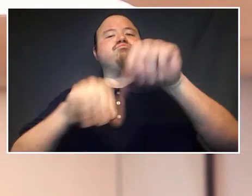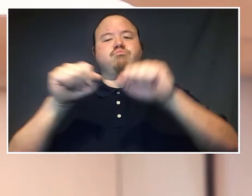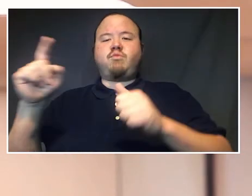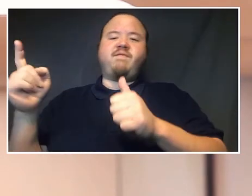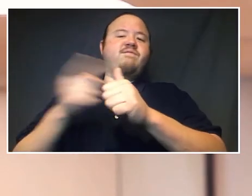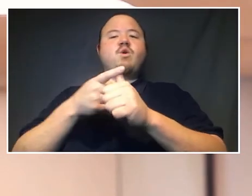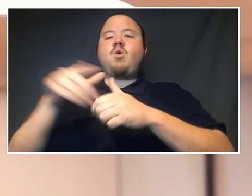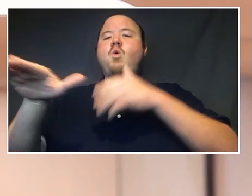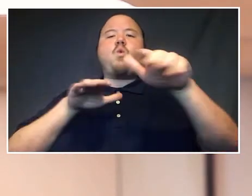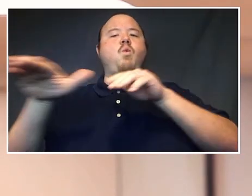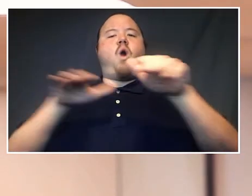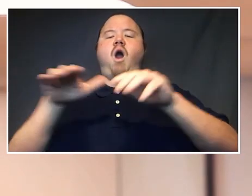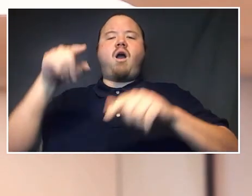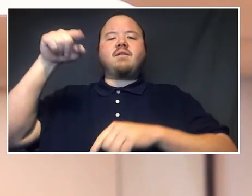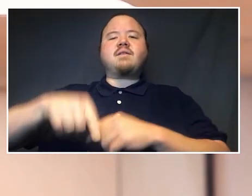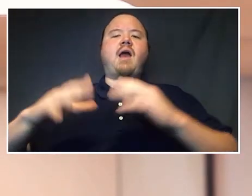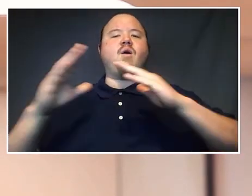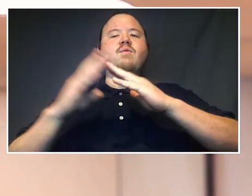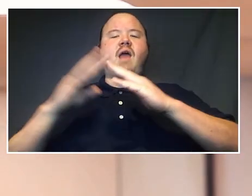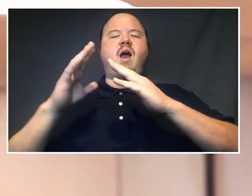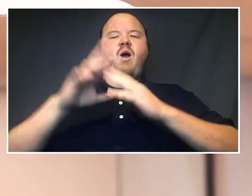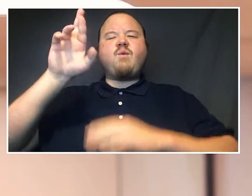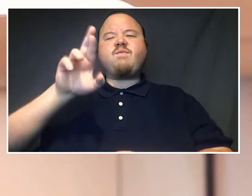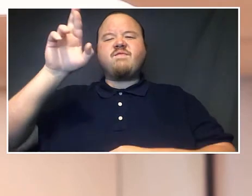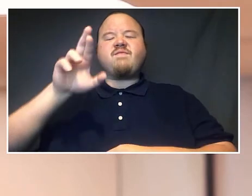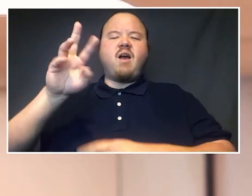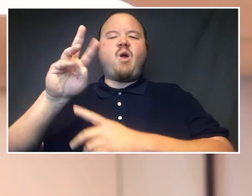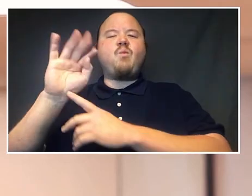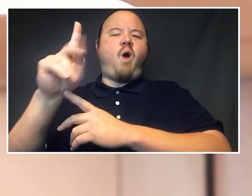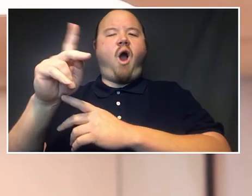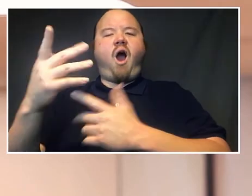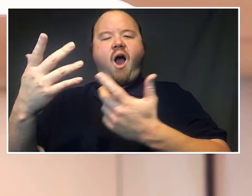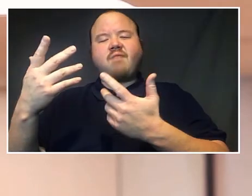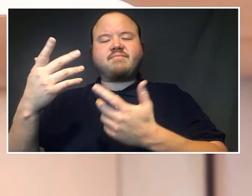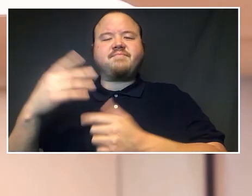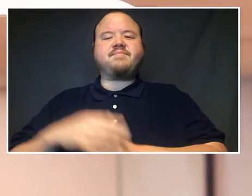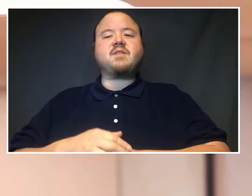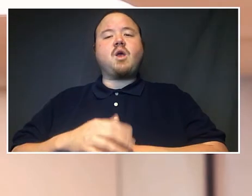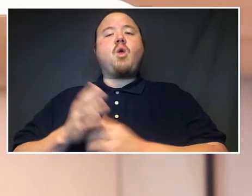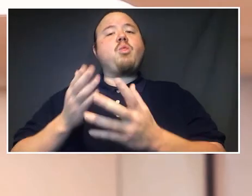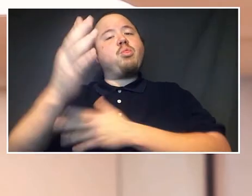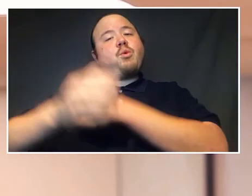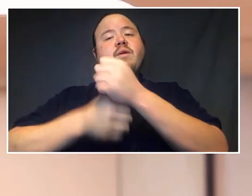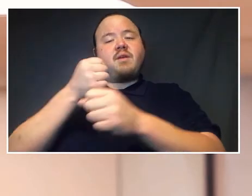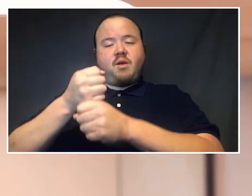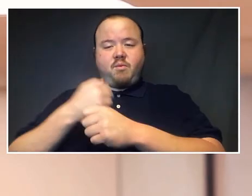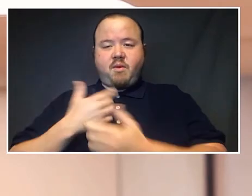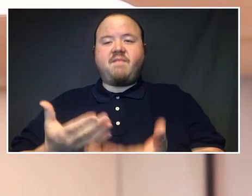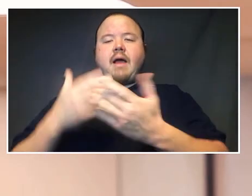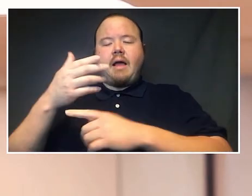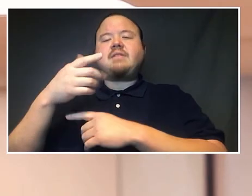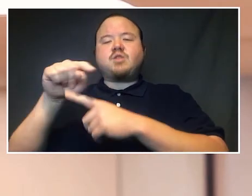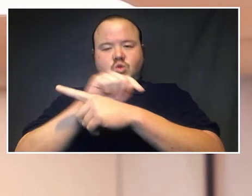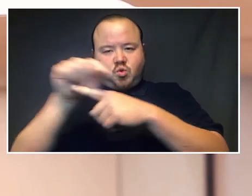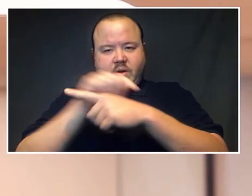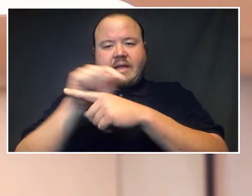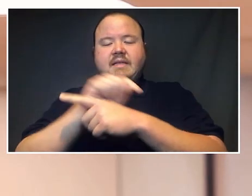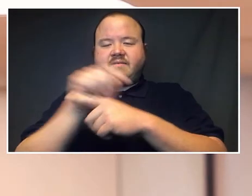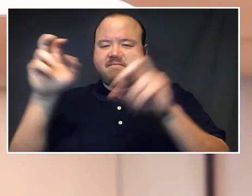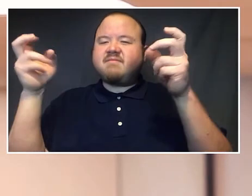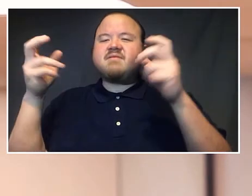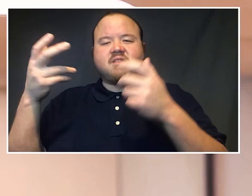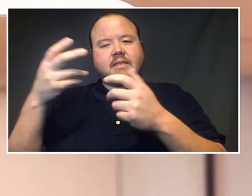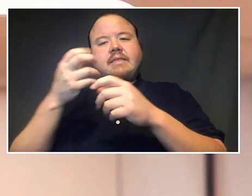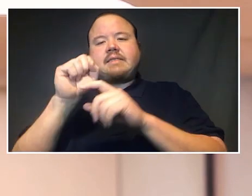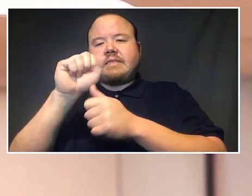Prevention Awareness Walk in downtown Riverside. Throughout the year, we offer suicide prevention gatekeeper training in the forms of